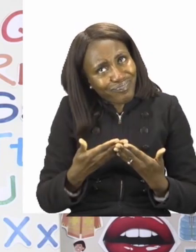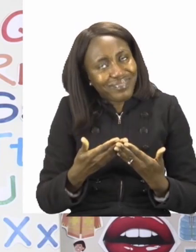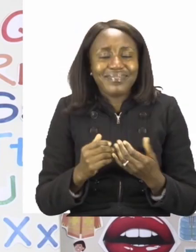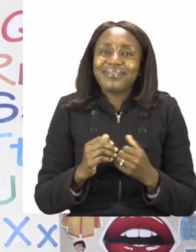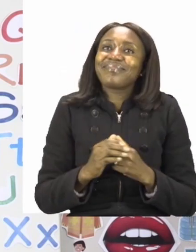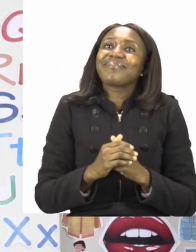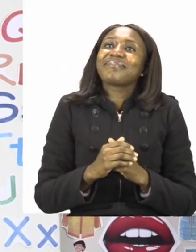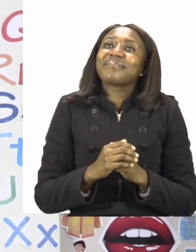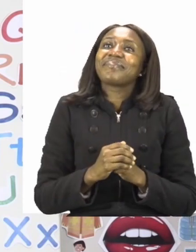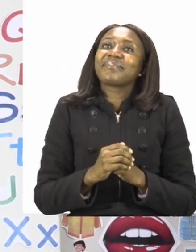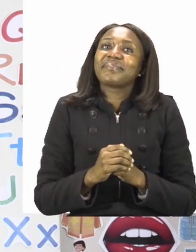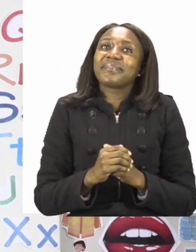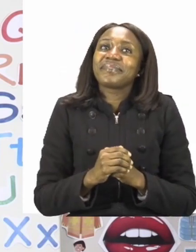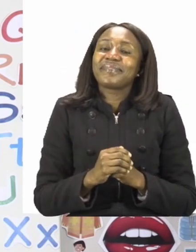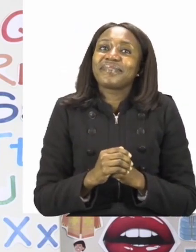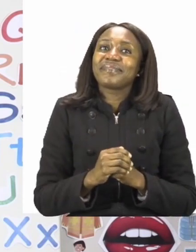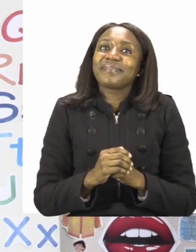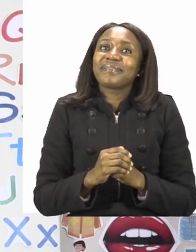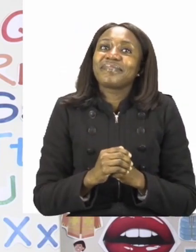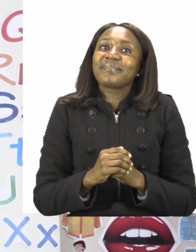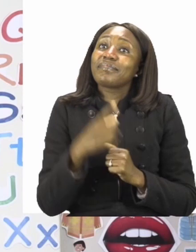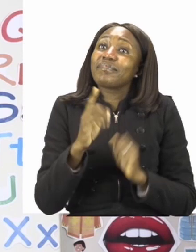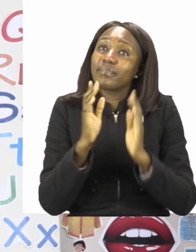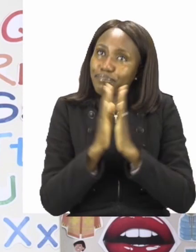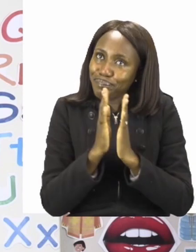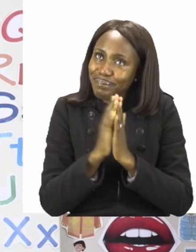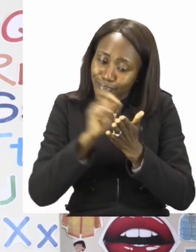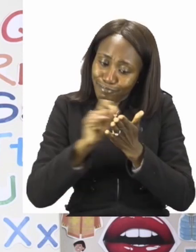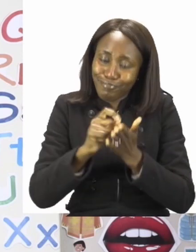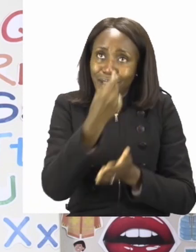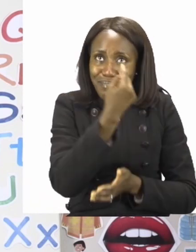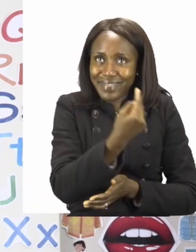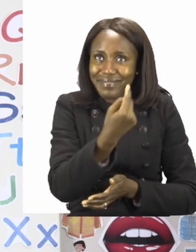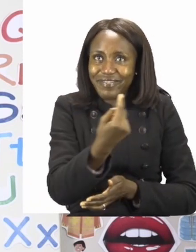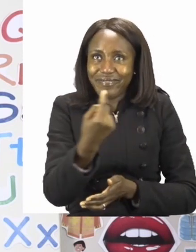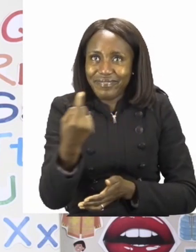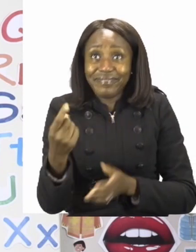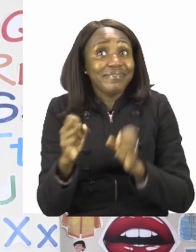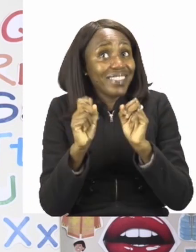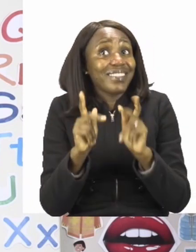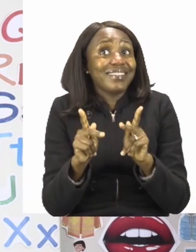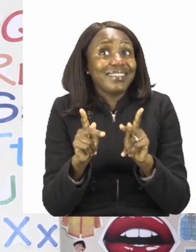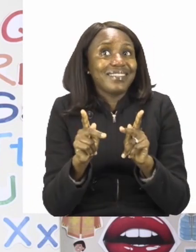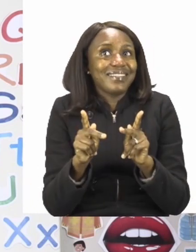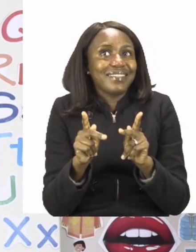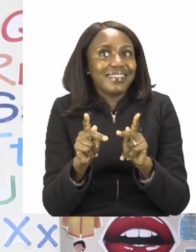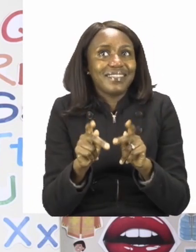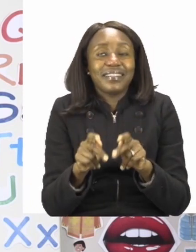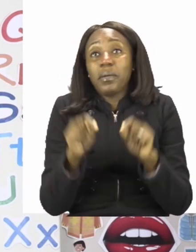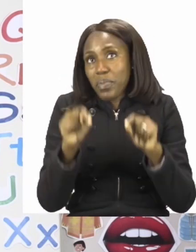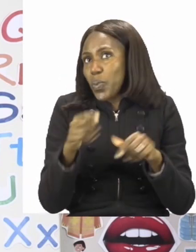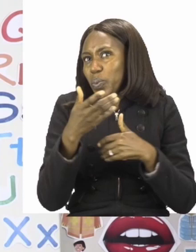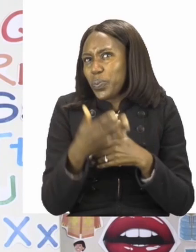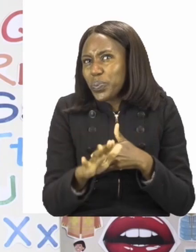an adult for help. Just make sure you finish your work by yourself. So now that we are